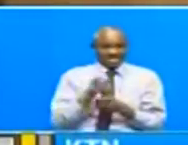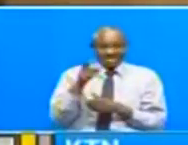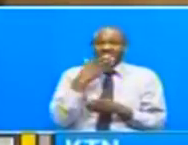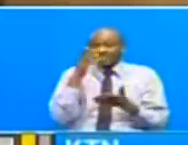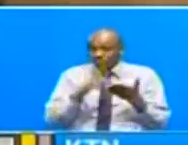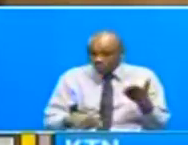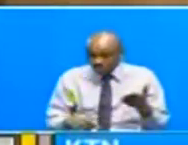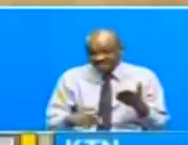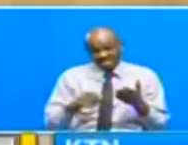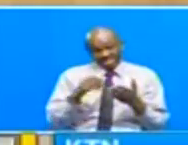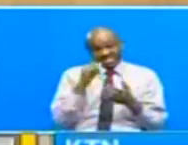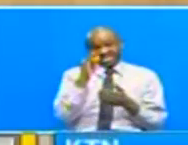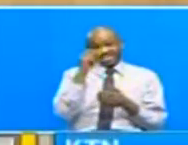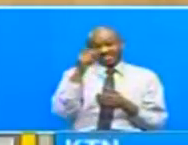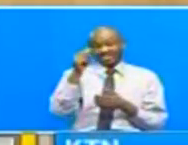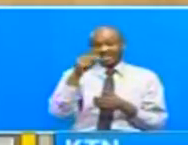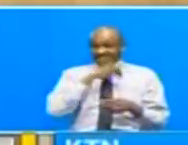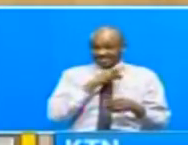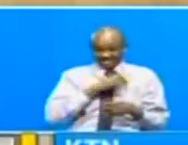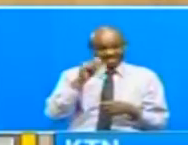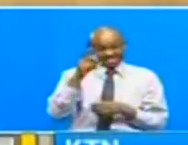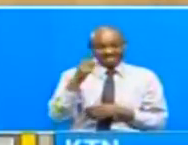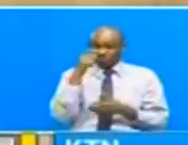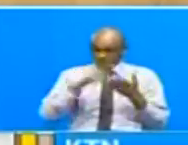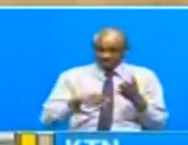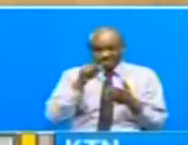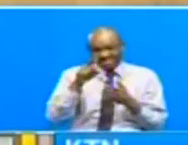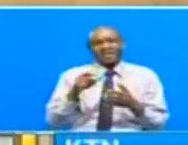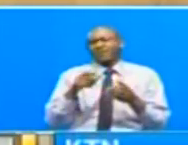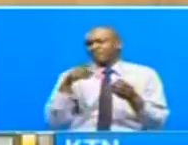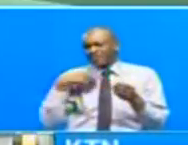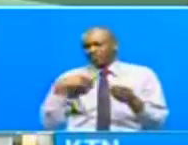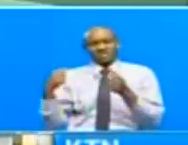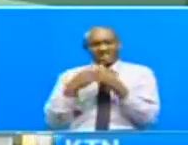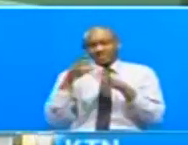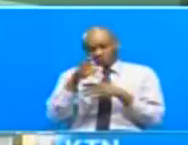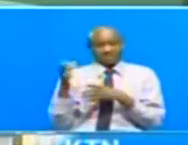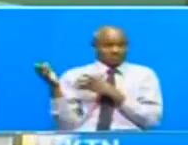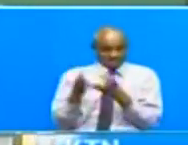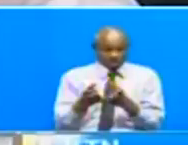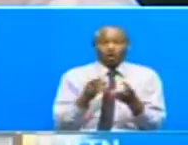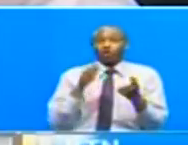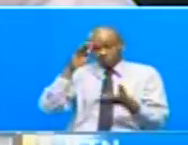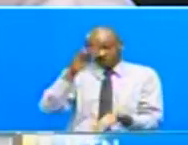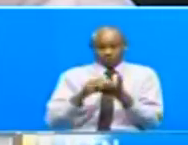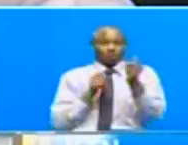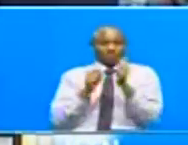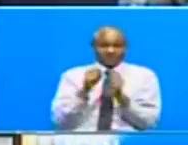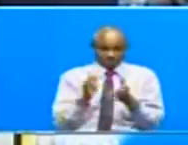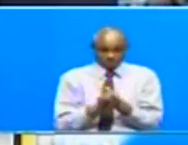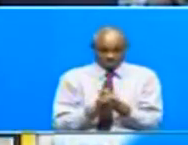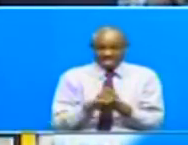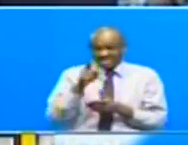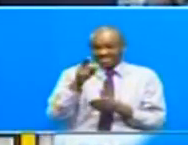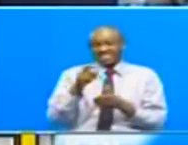in capping interest rates, but rather in reducing the factors that increase risk and increasing competition in the banking sector. The draft bill will